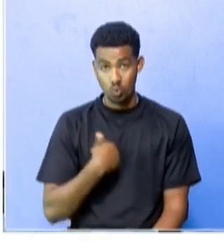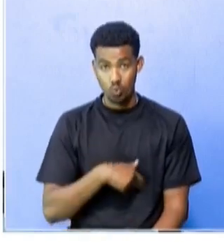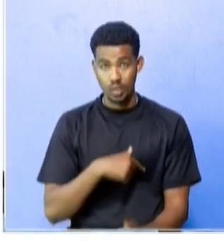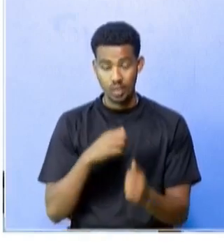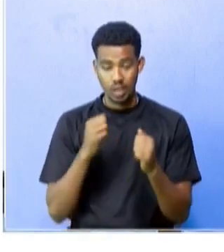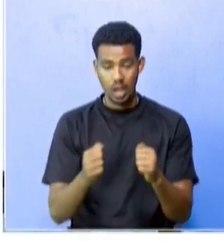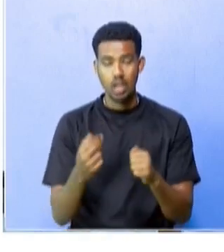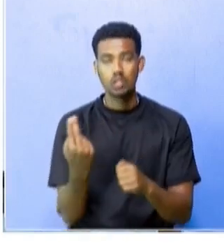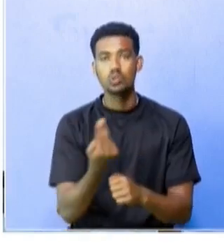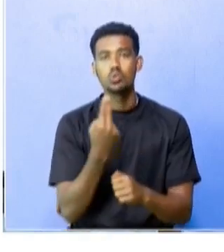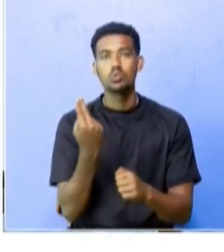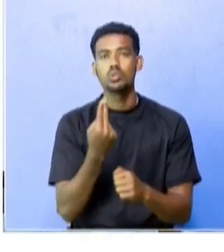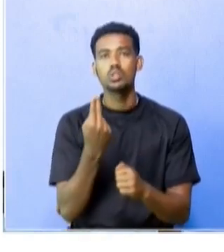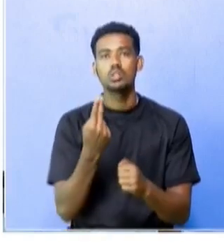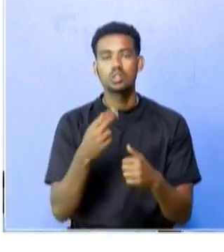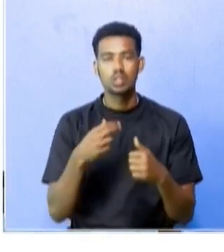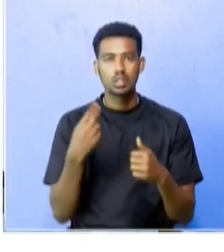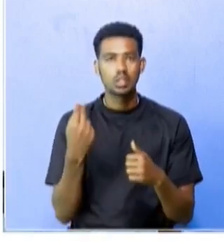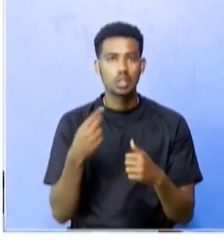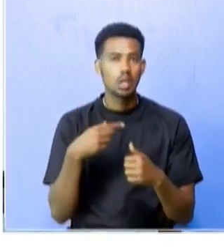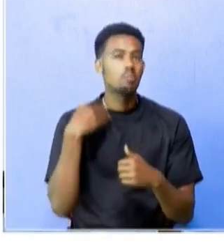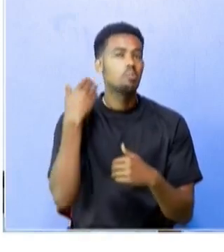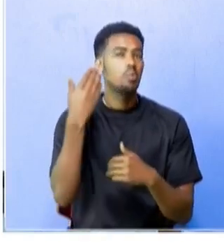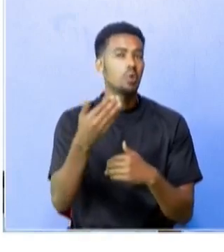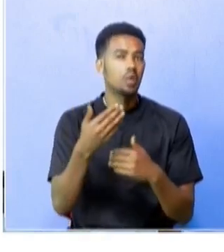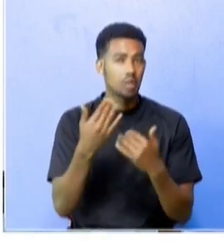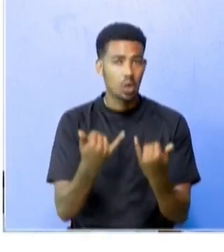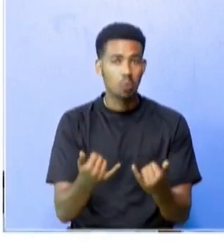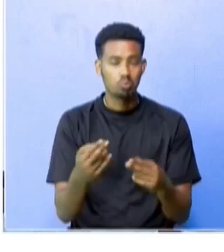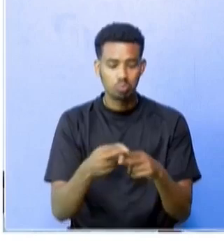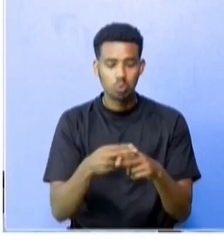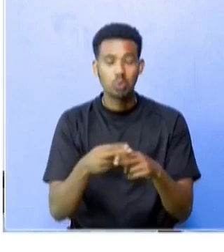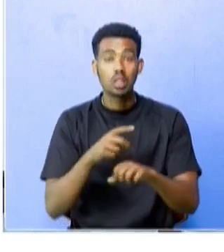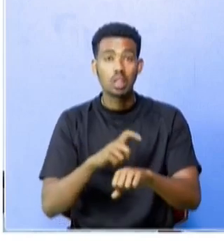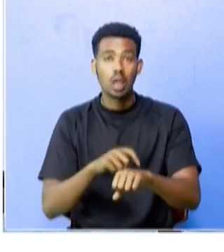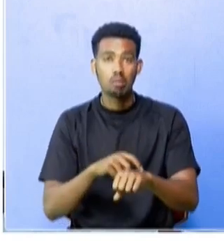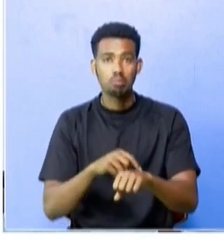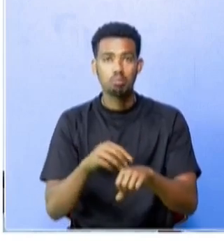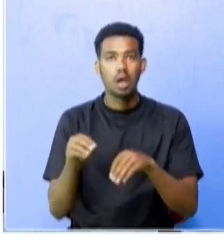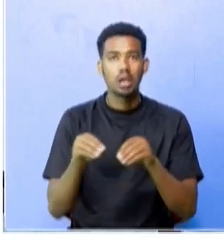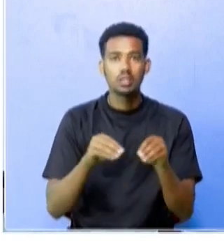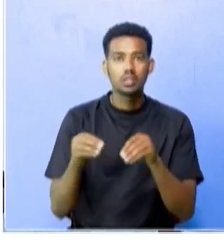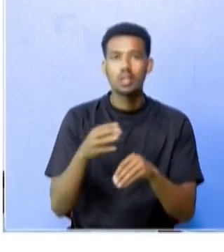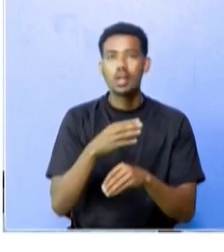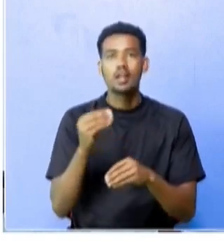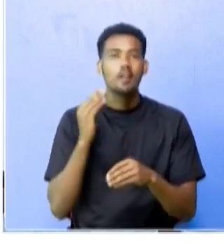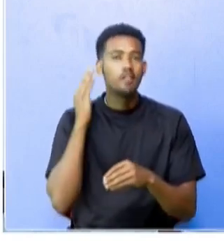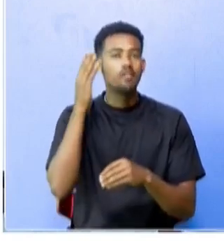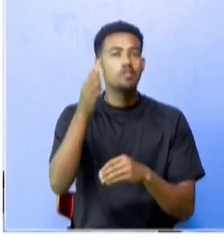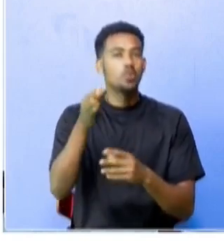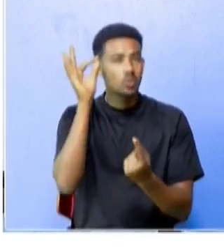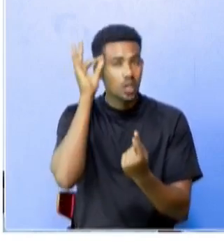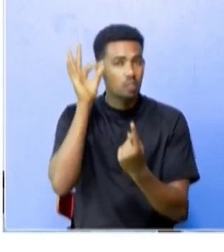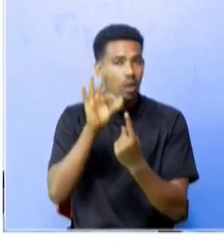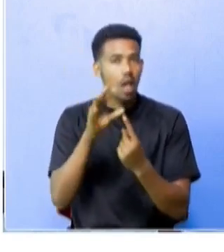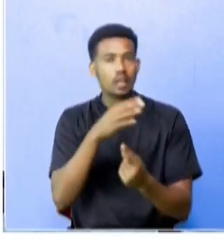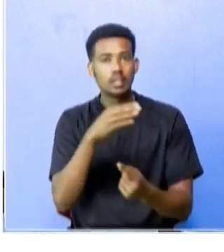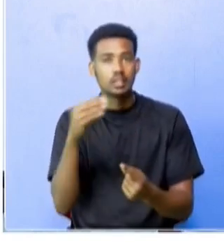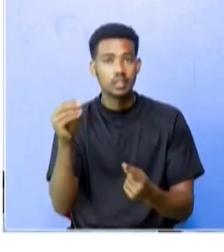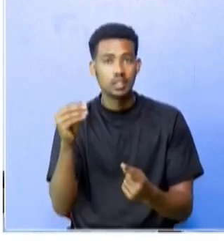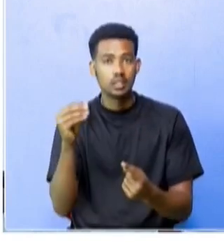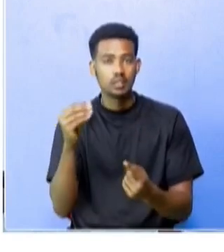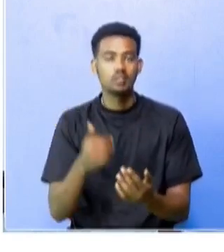express the temporary action and also future plan, and